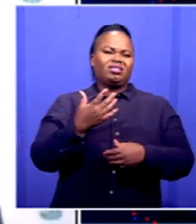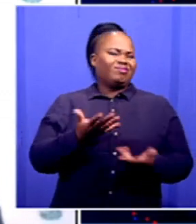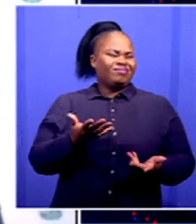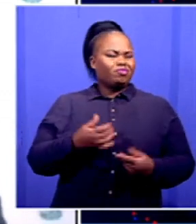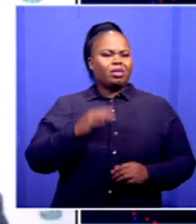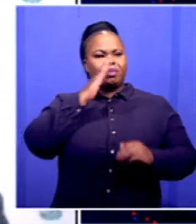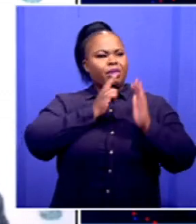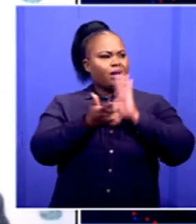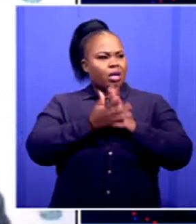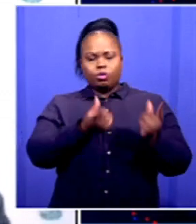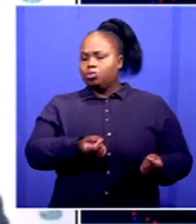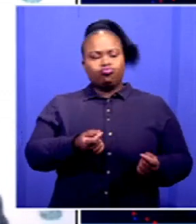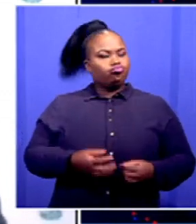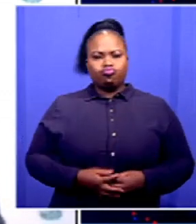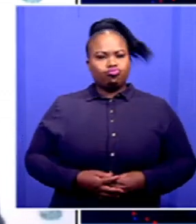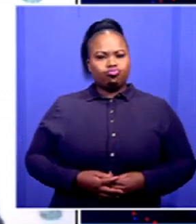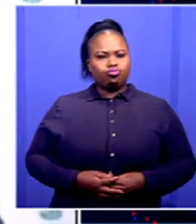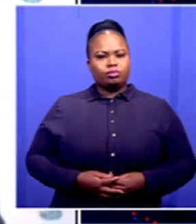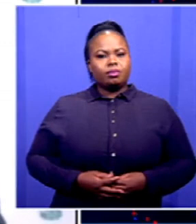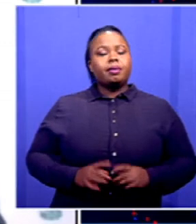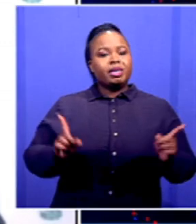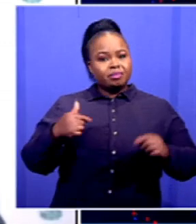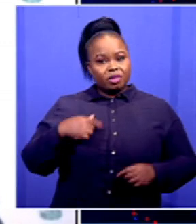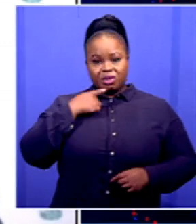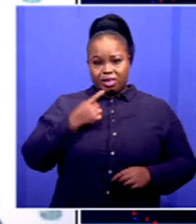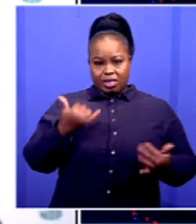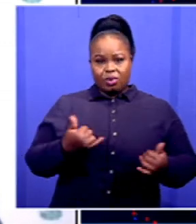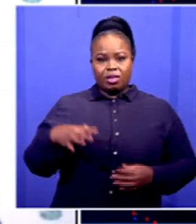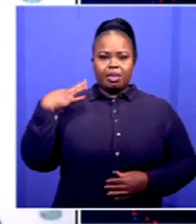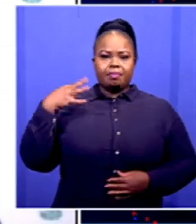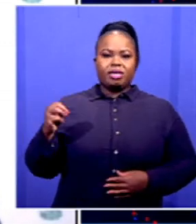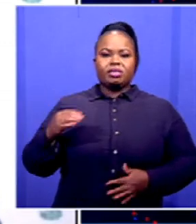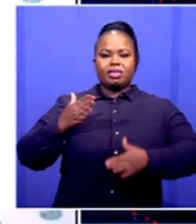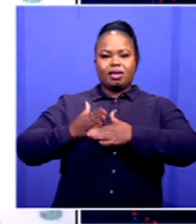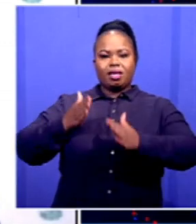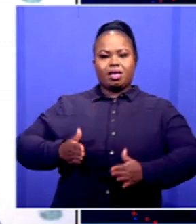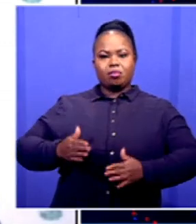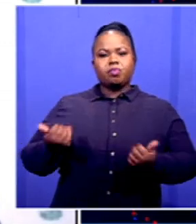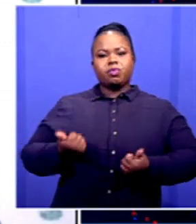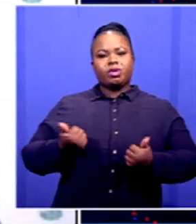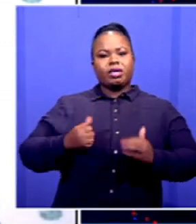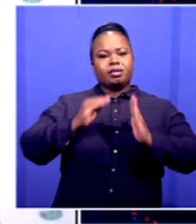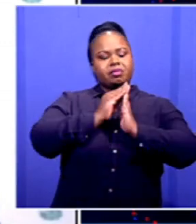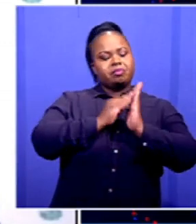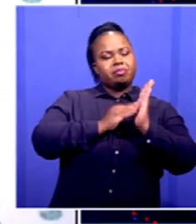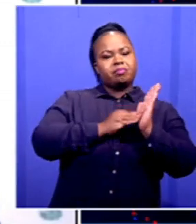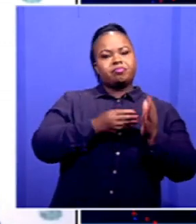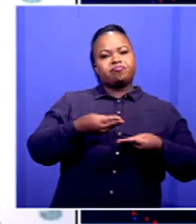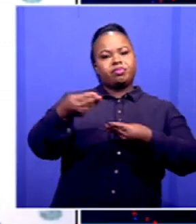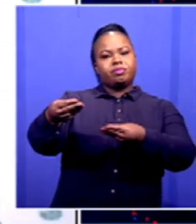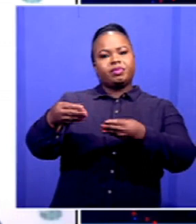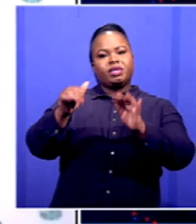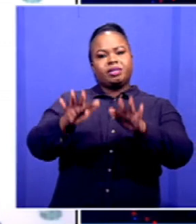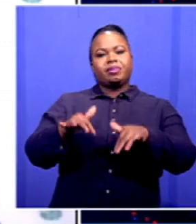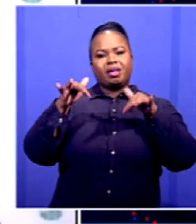illegality. As I'm speaking to now, the Minister in the Labour has already tabled in Parliament, and that is there